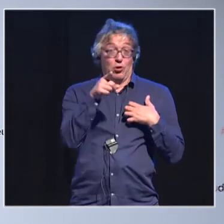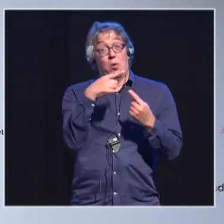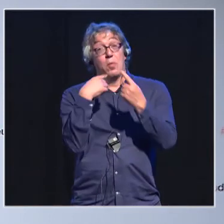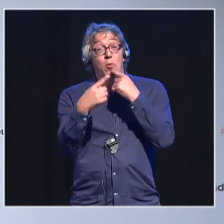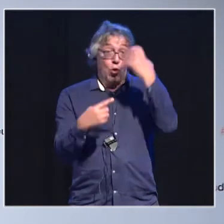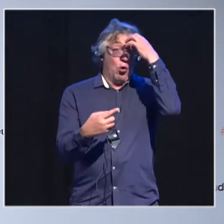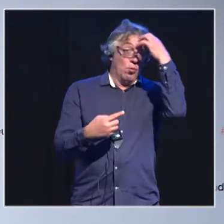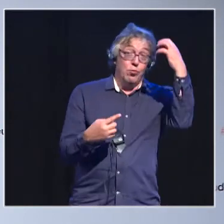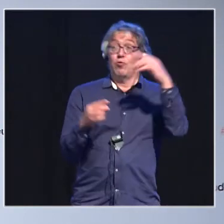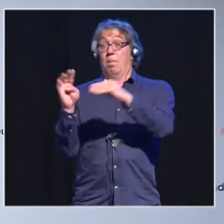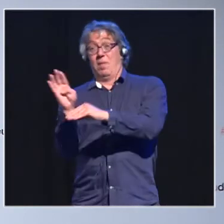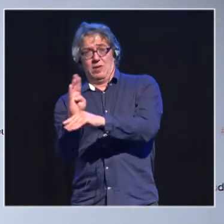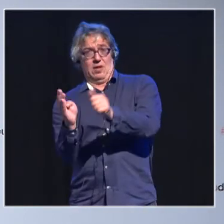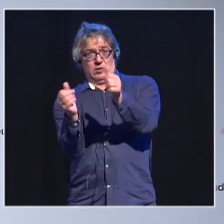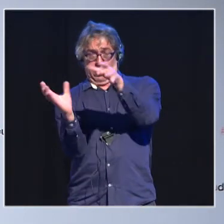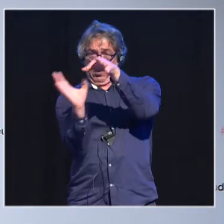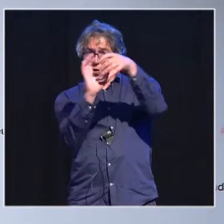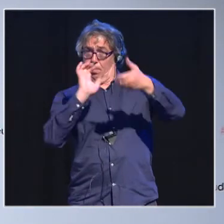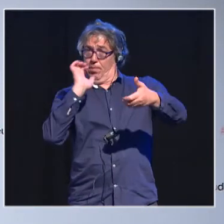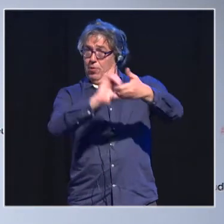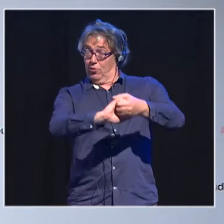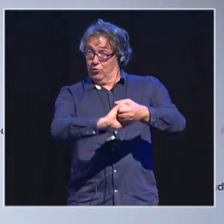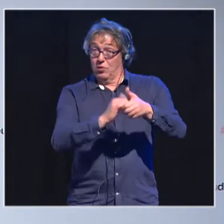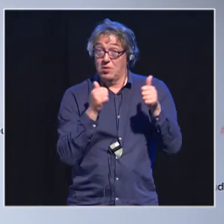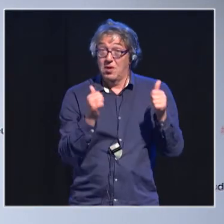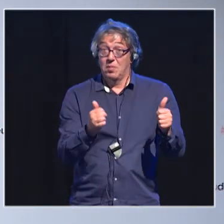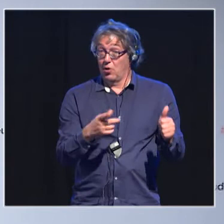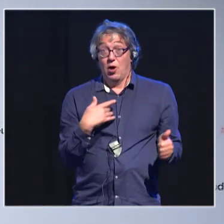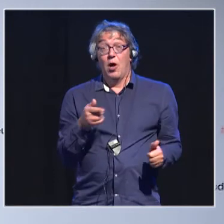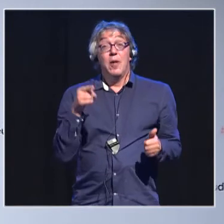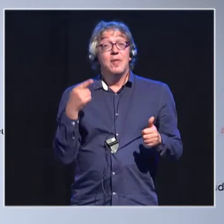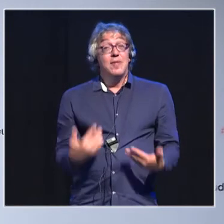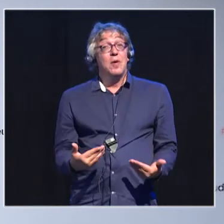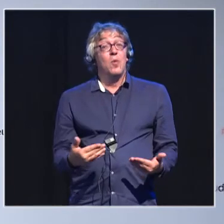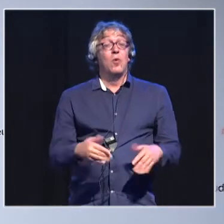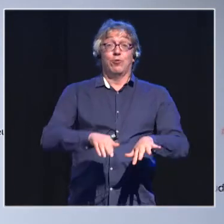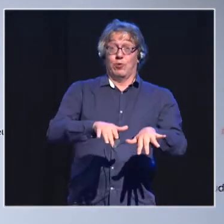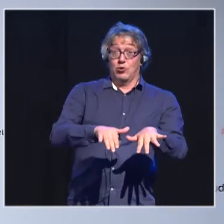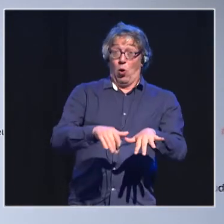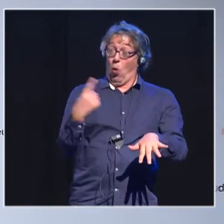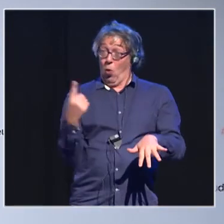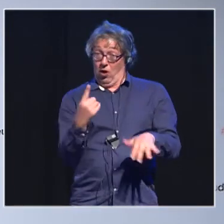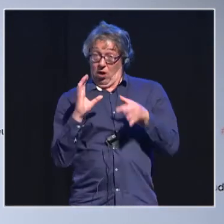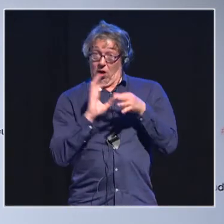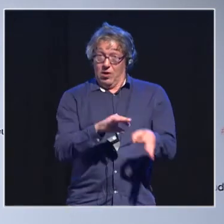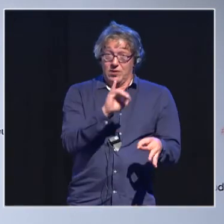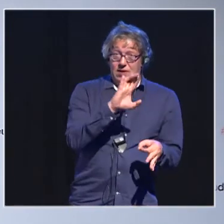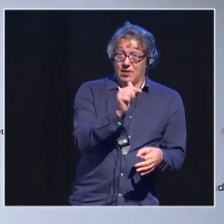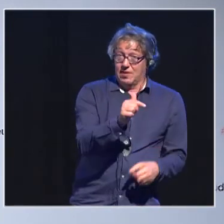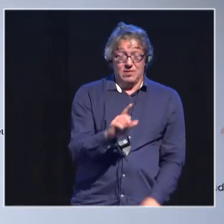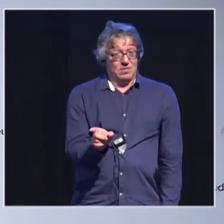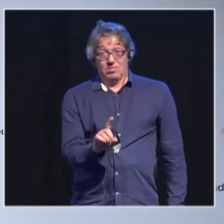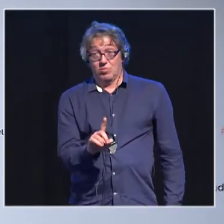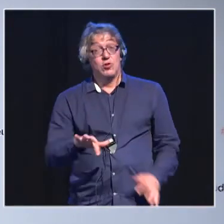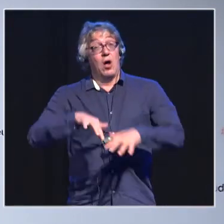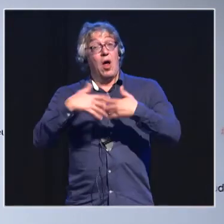which is needed, because digitalization now is not just about ICT, it's actually how we improve